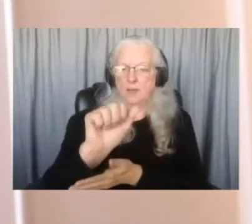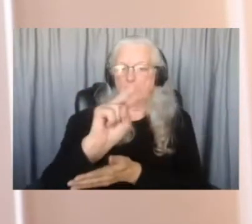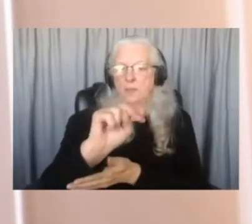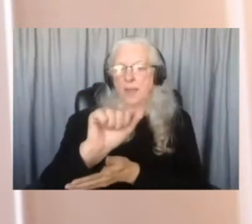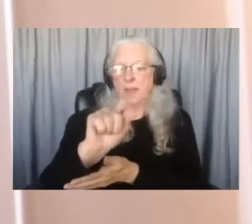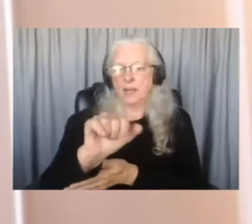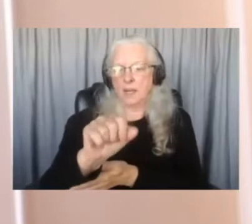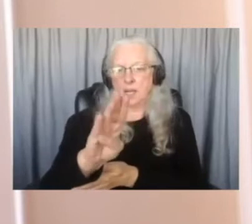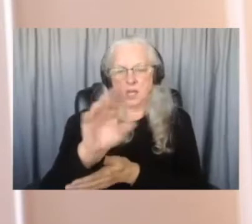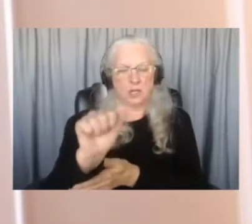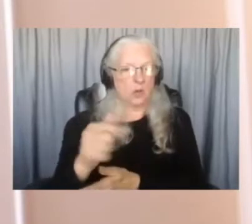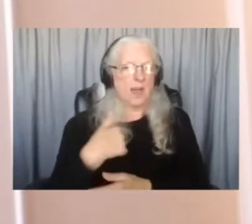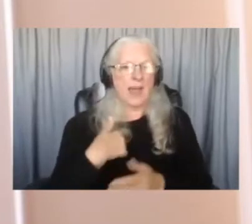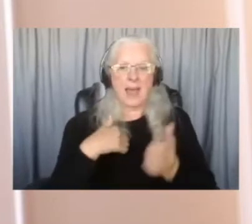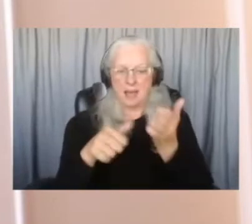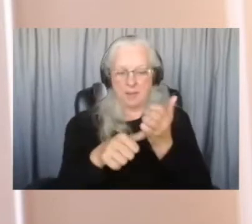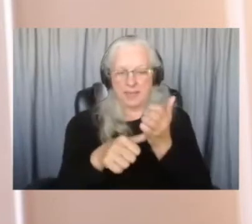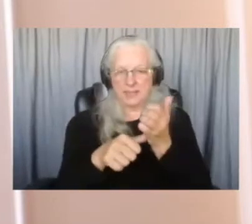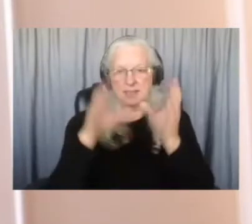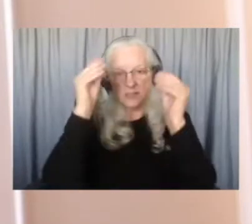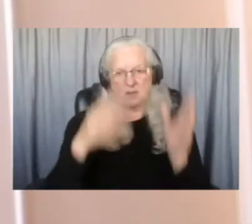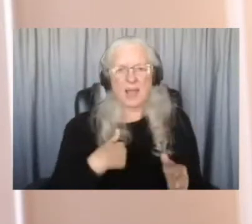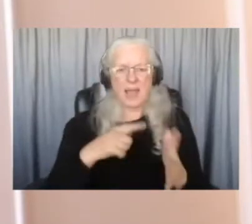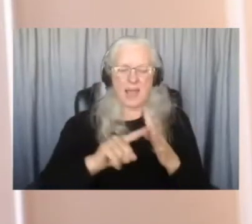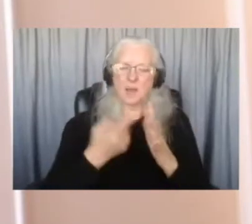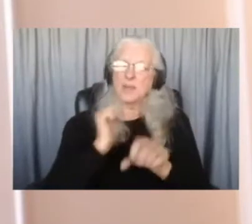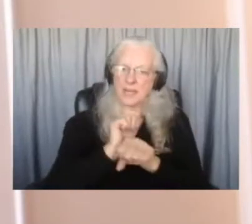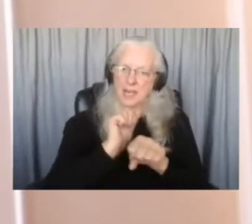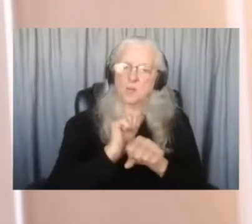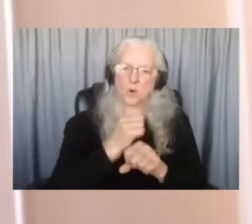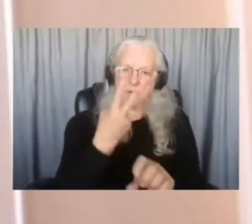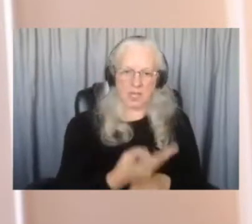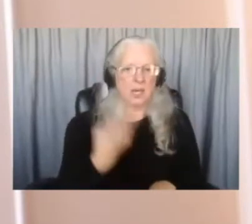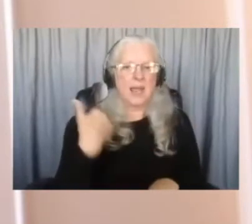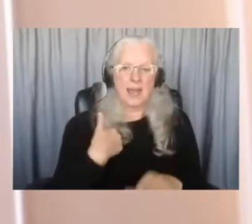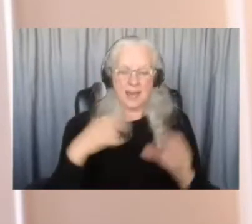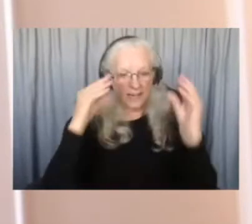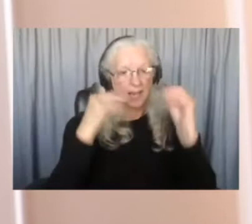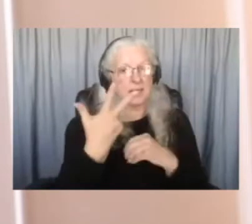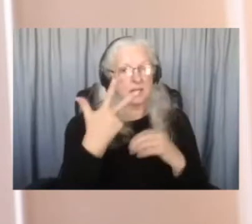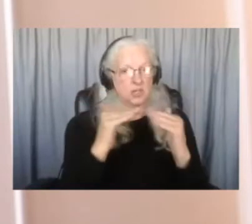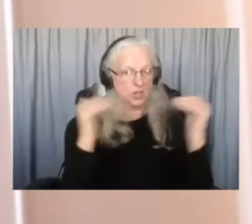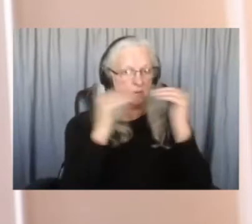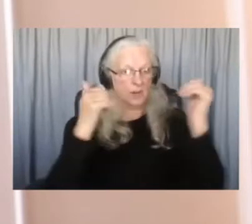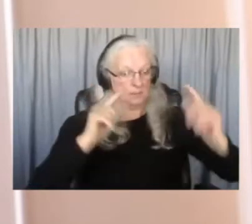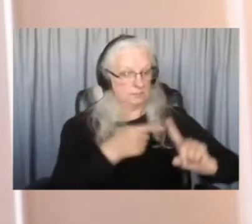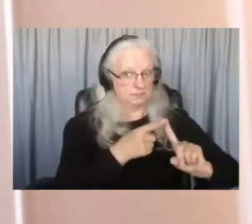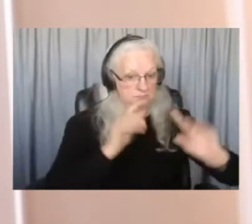ago. And I teach 3 levels, Introductory, Intermediate, and